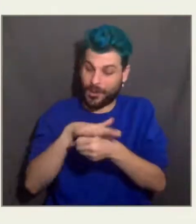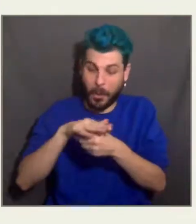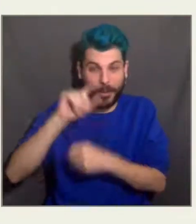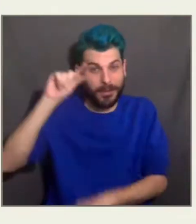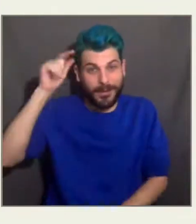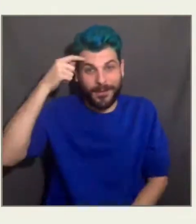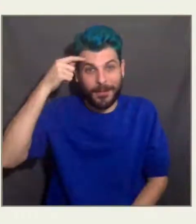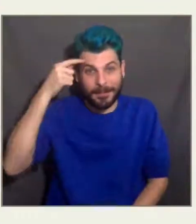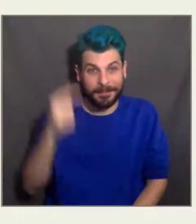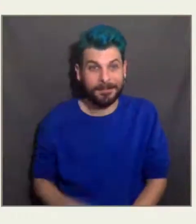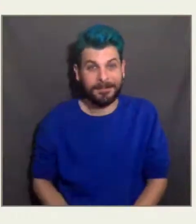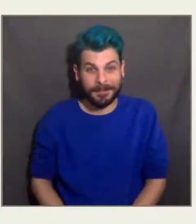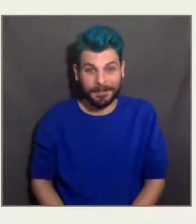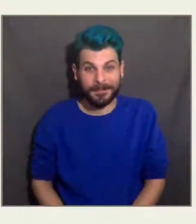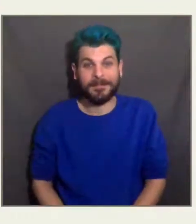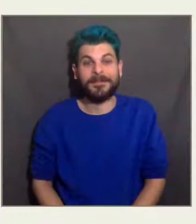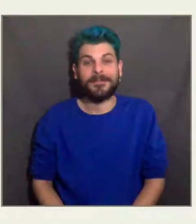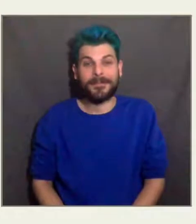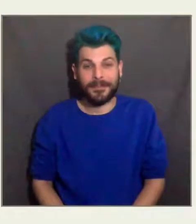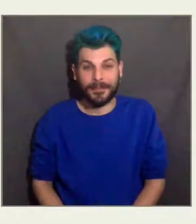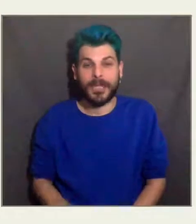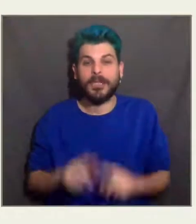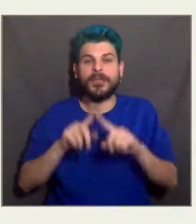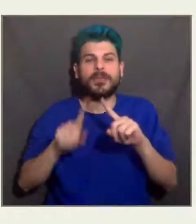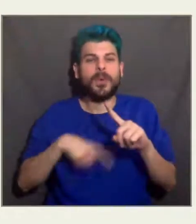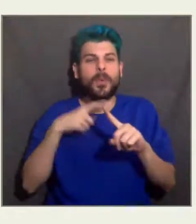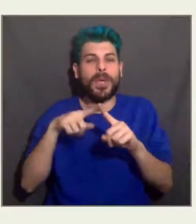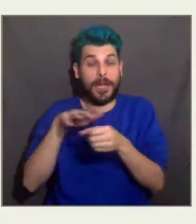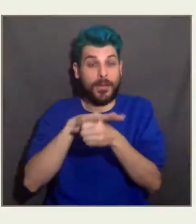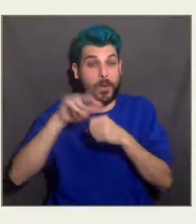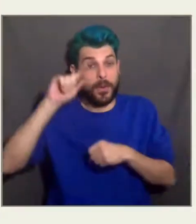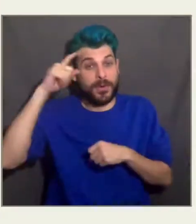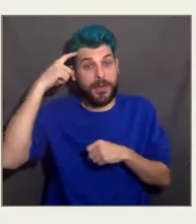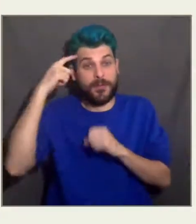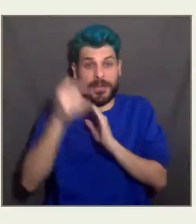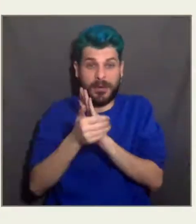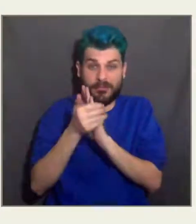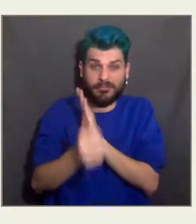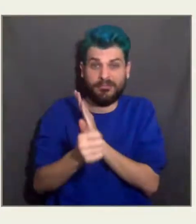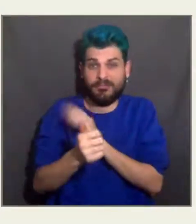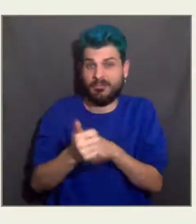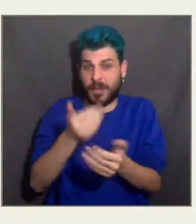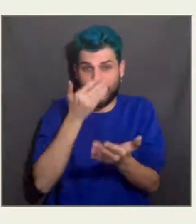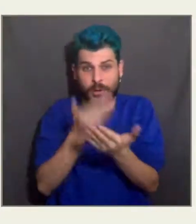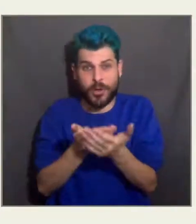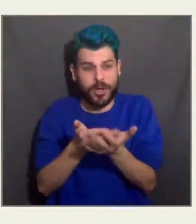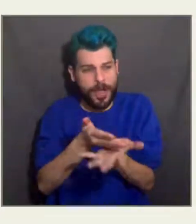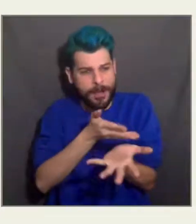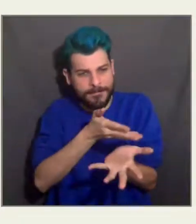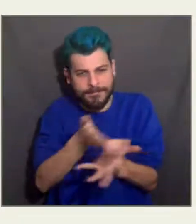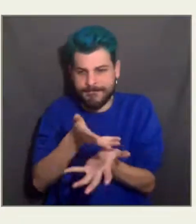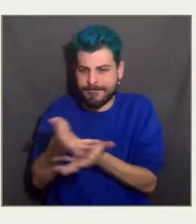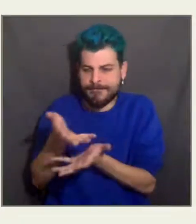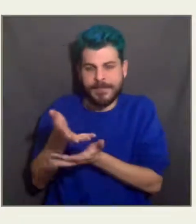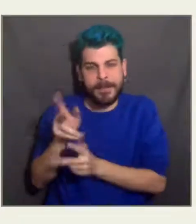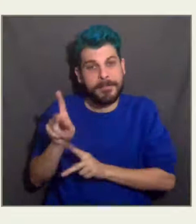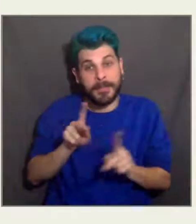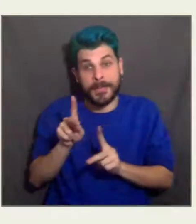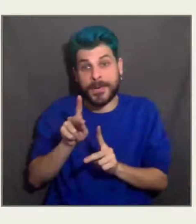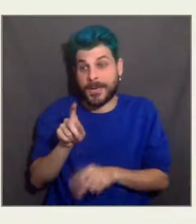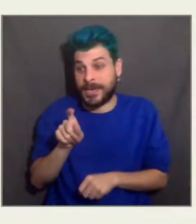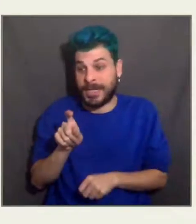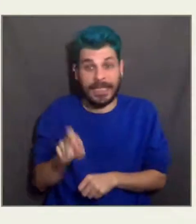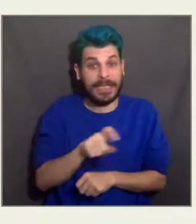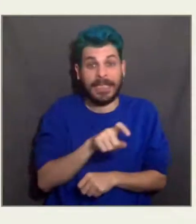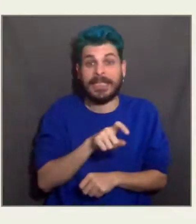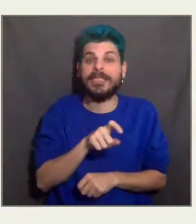When local government is really good at knowing its own citizens' needs within its jurisdiction. And I put a